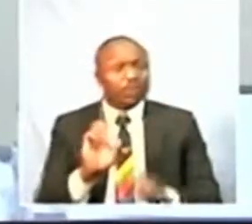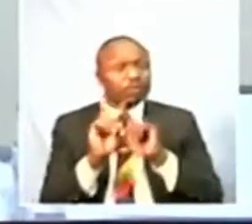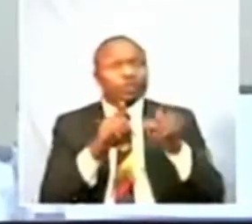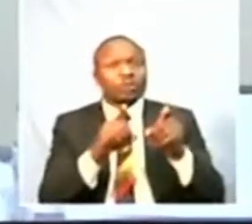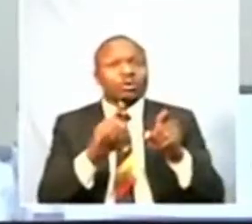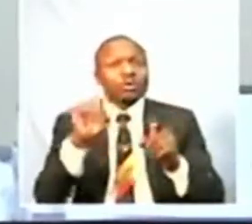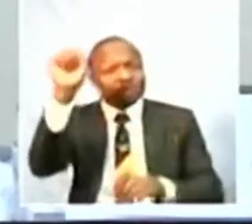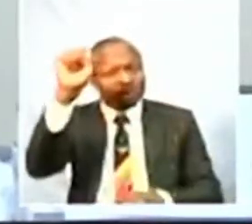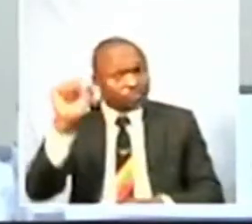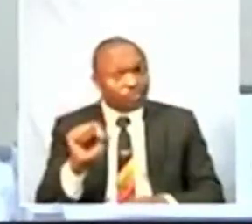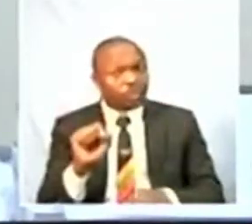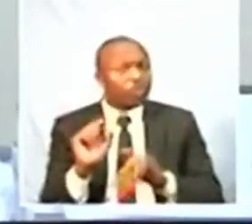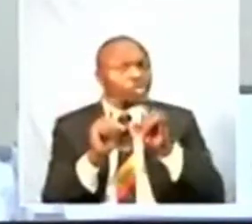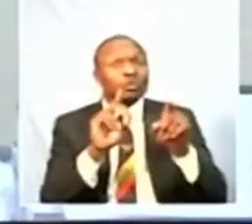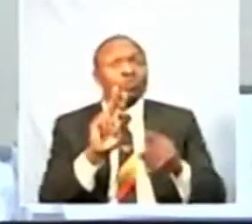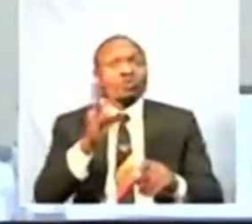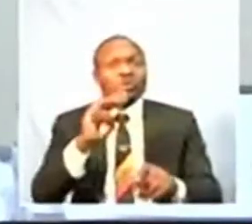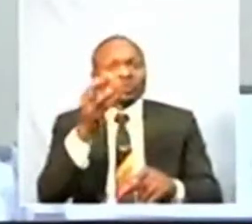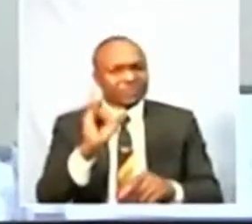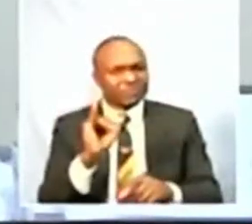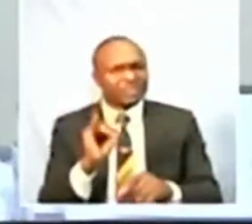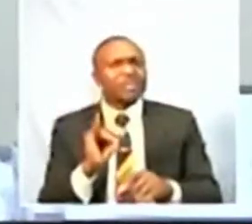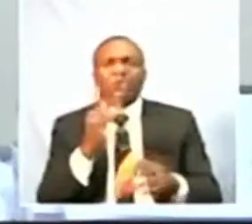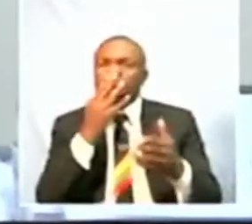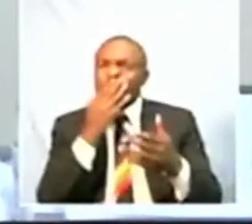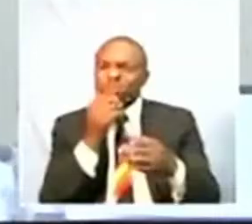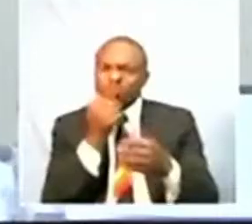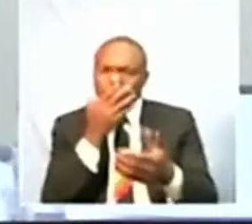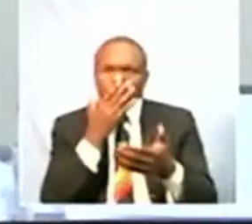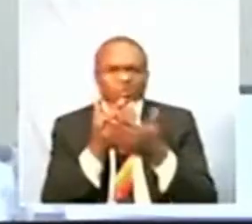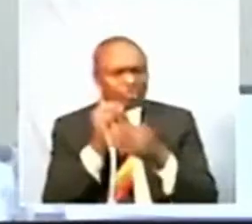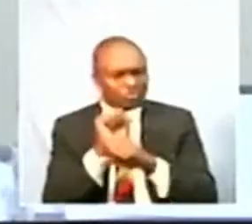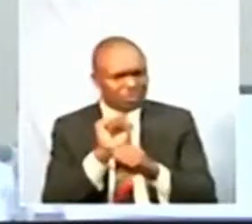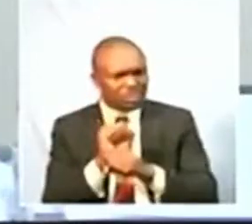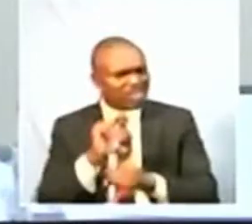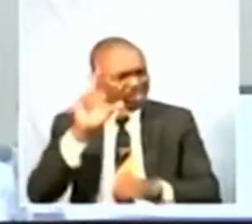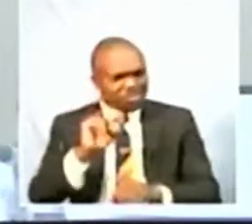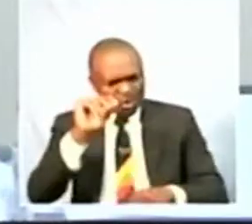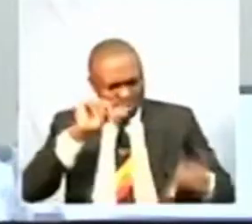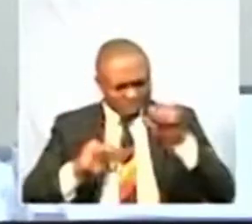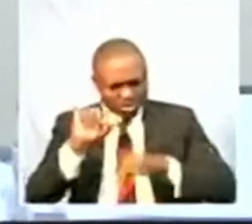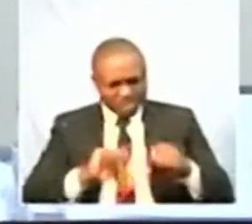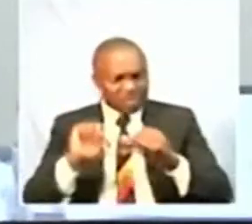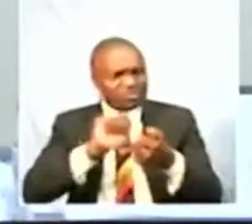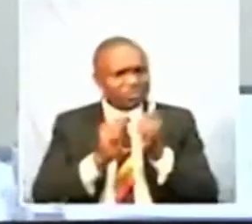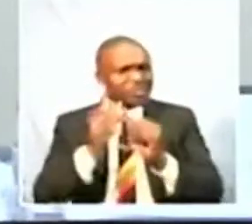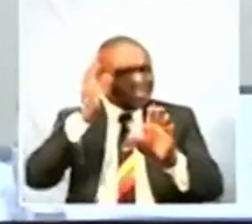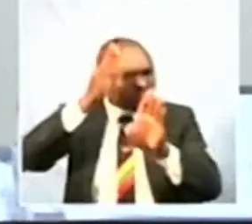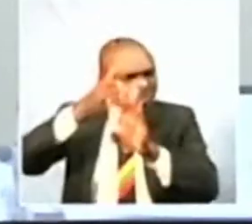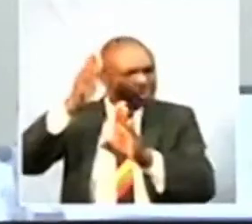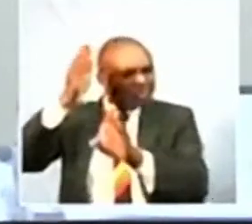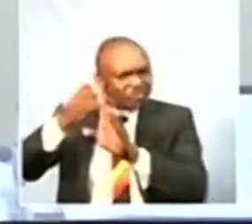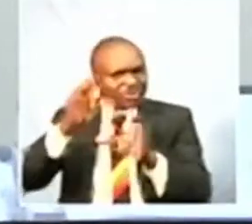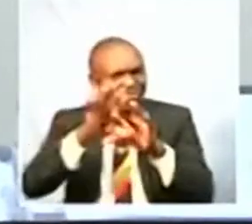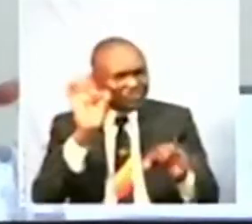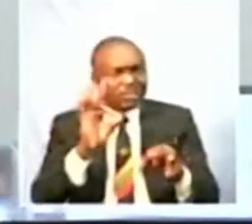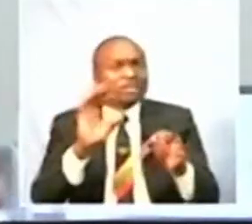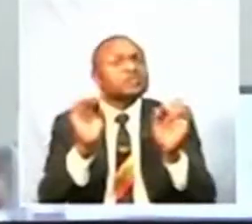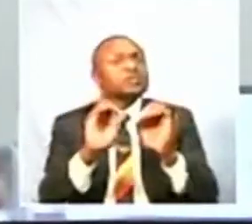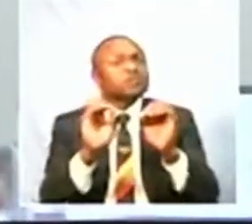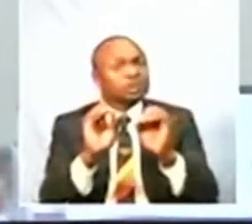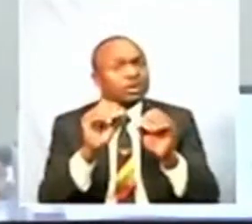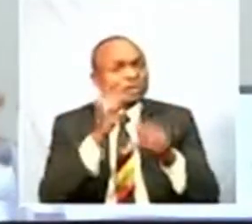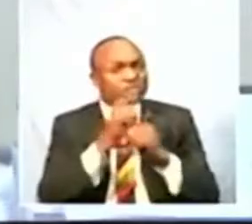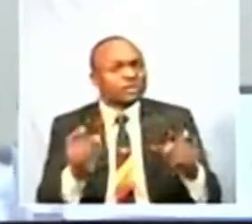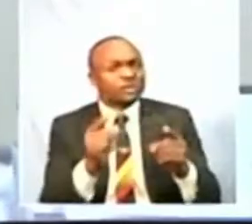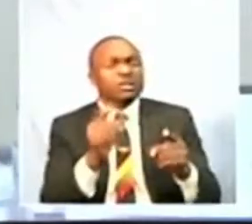go to Vubwi. Doing very well. No audit query on specific findings. Zero. They